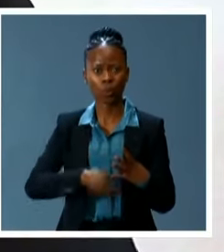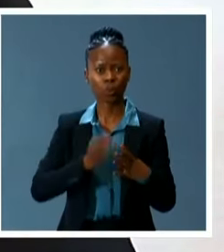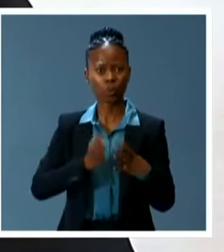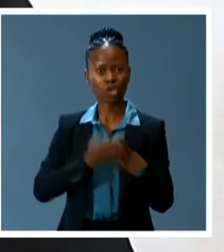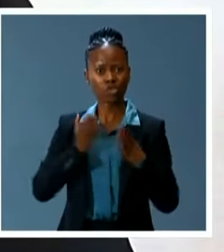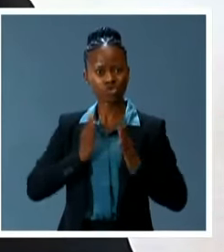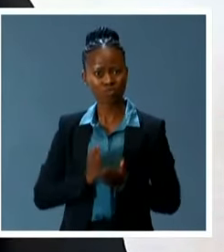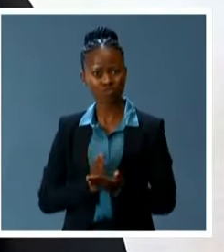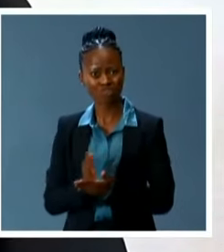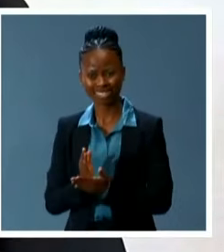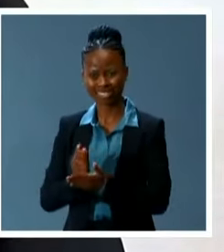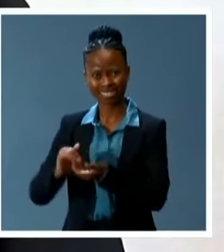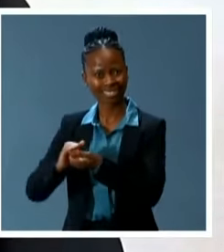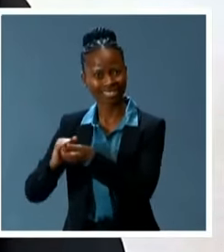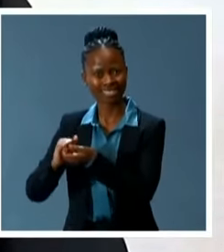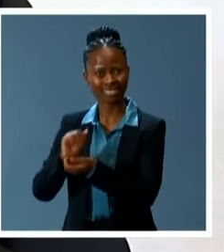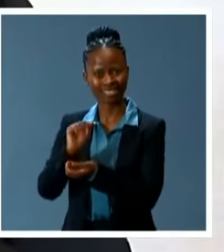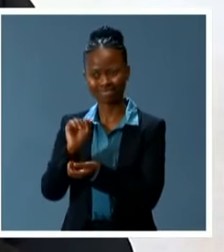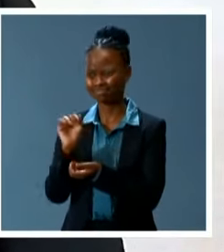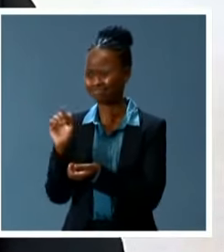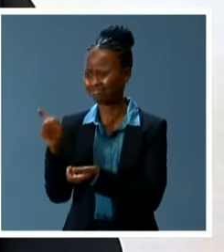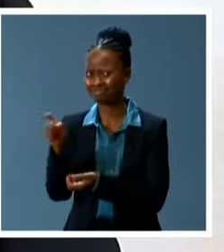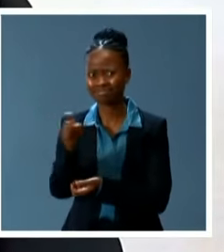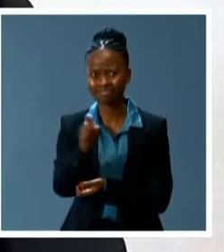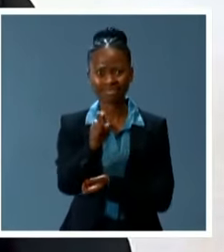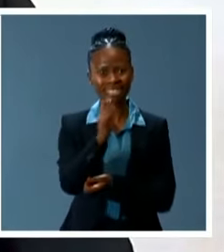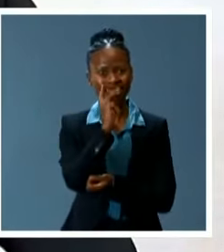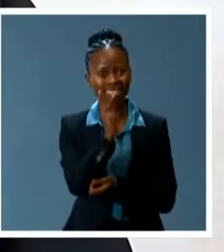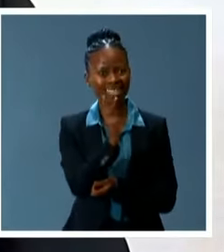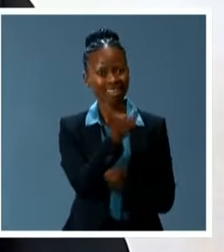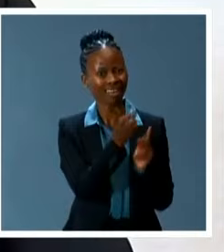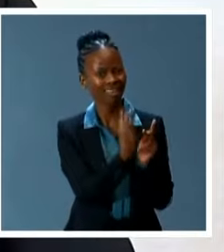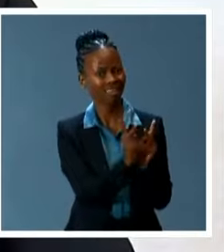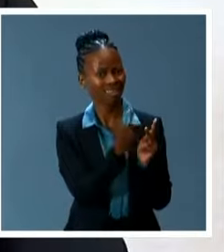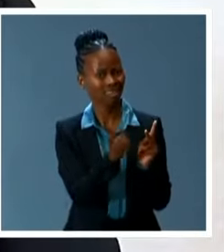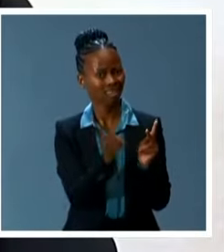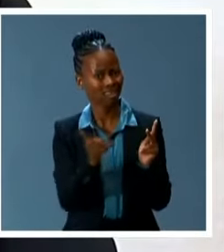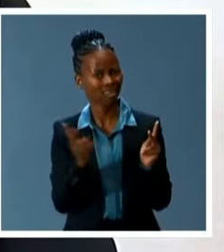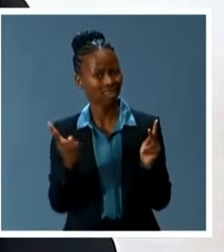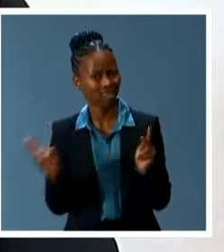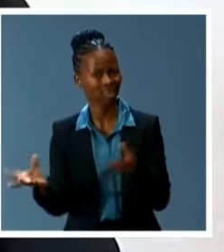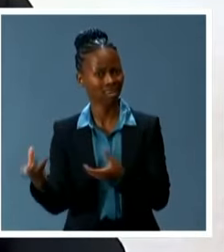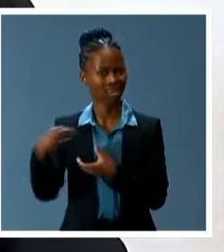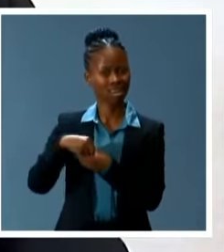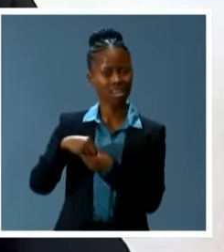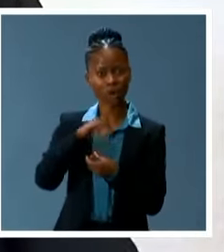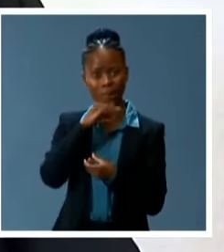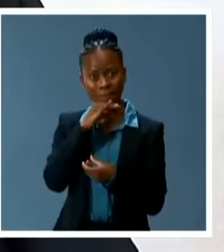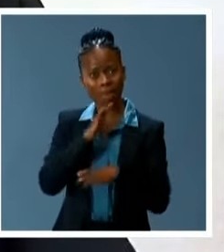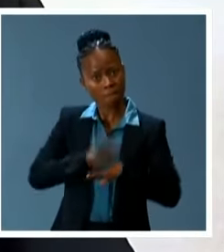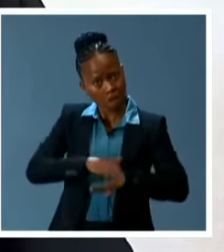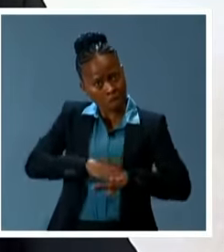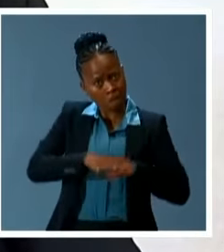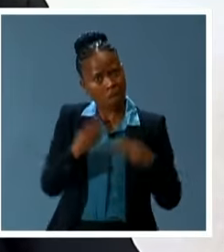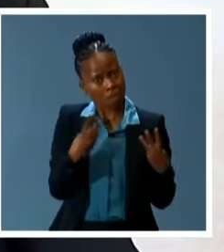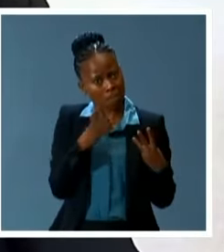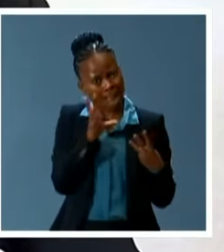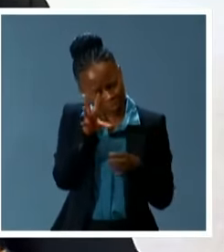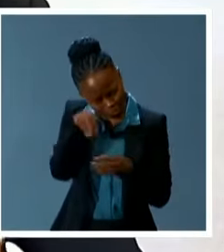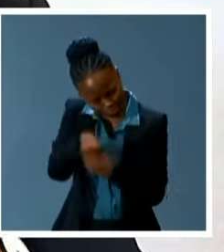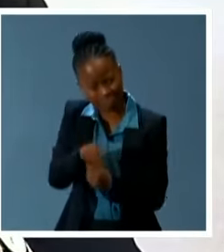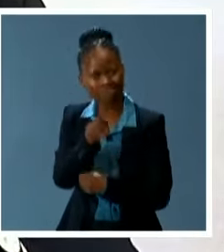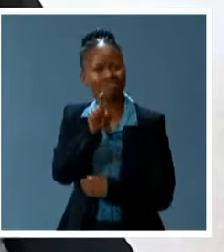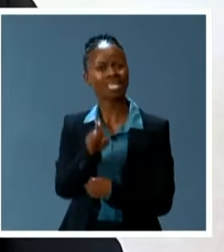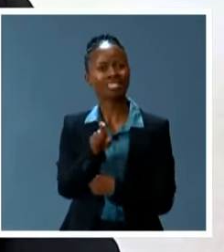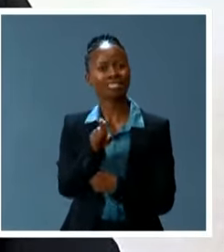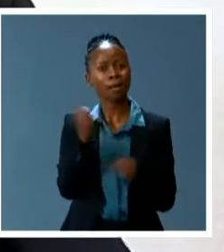see a lot of dynamism, and we need to strengthen that dynamism. We need to facilitate vibrant